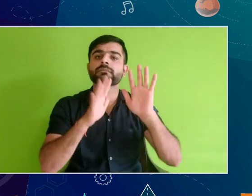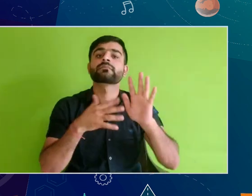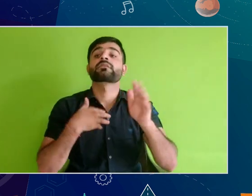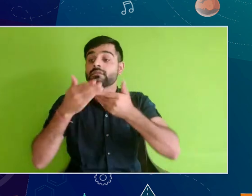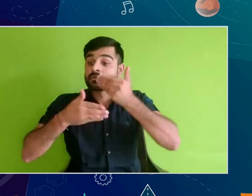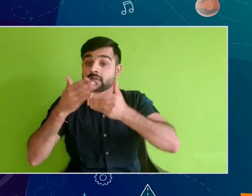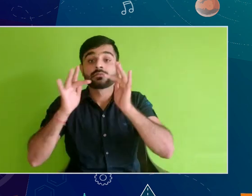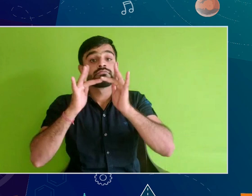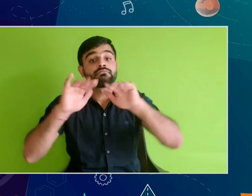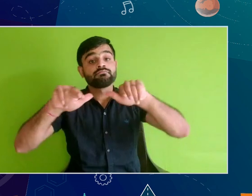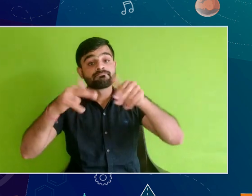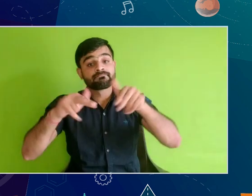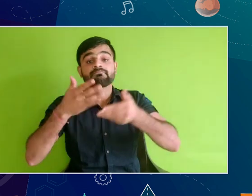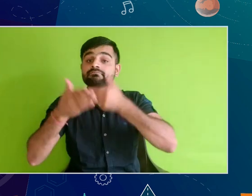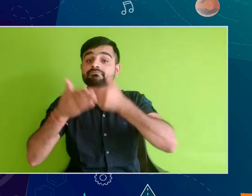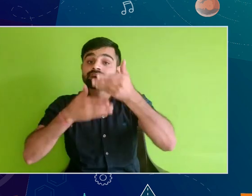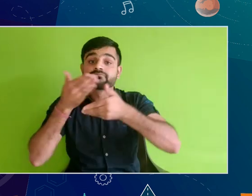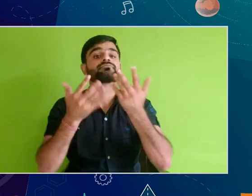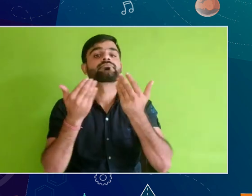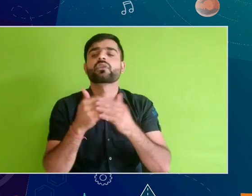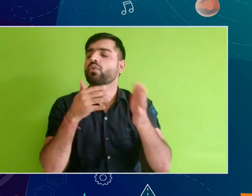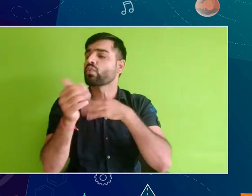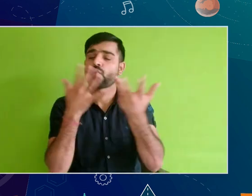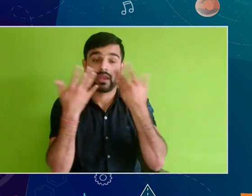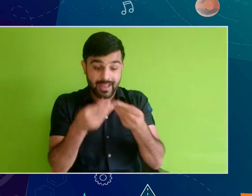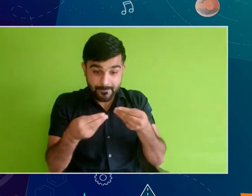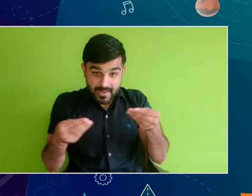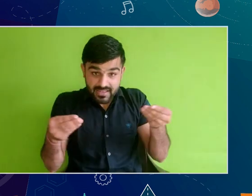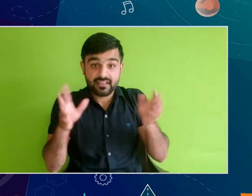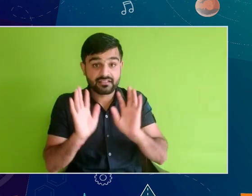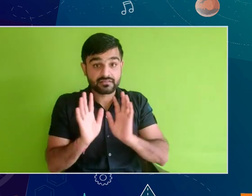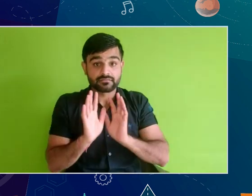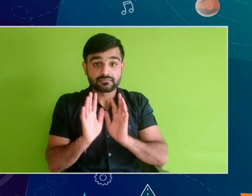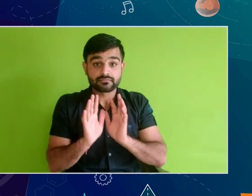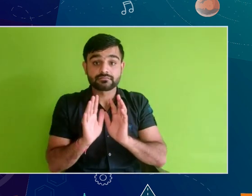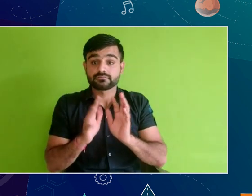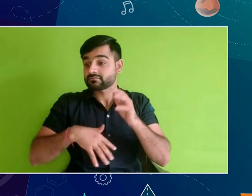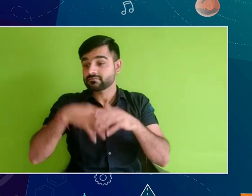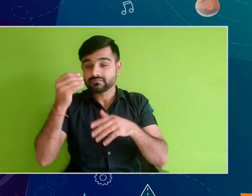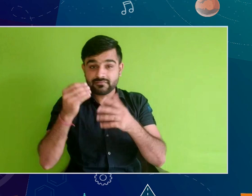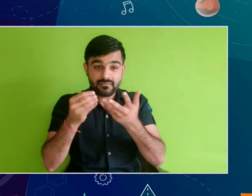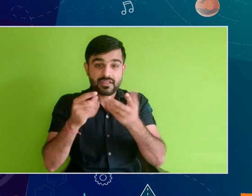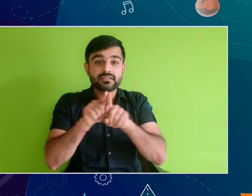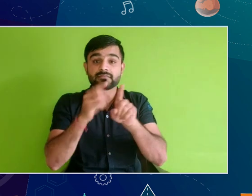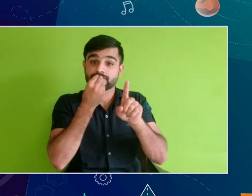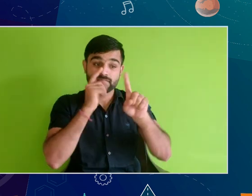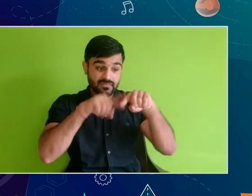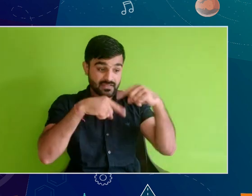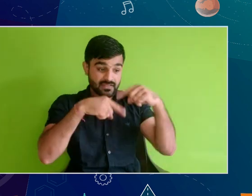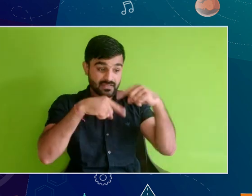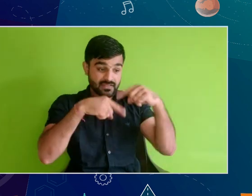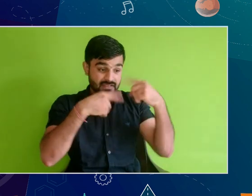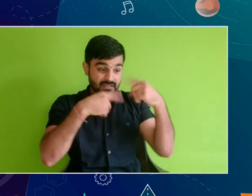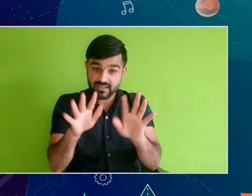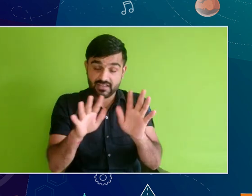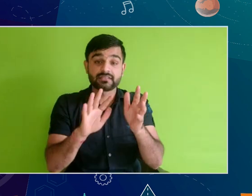online that whatever material it is coming out of the kitchen, which is the waste material, like the peel